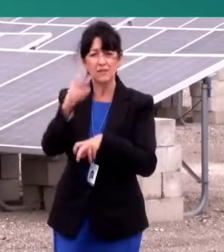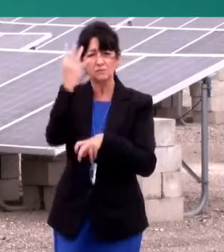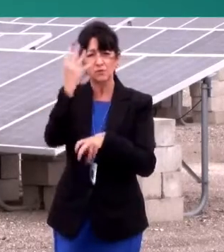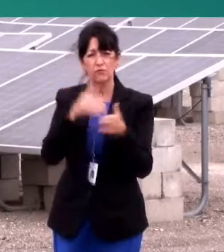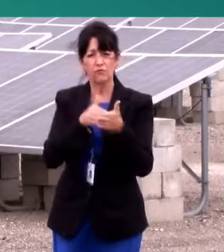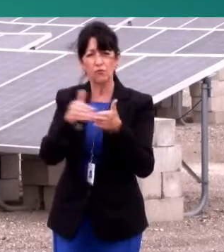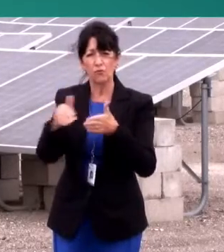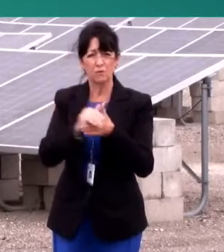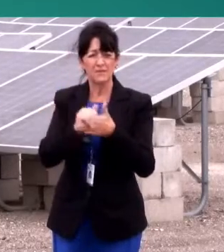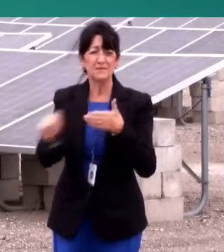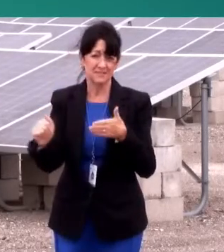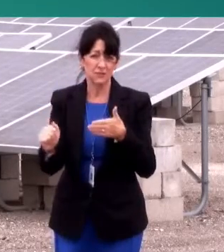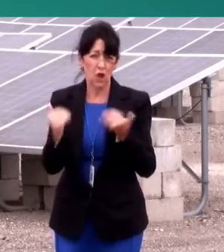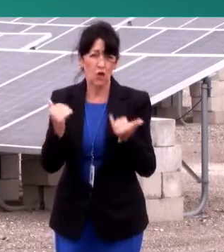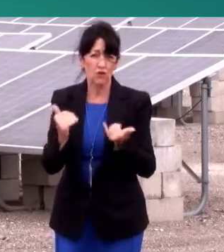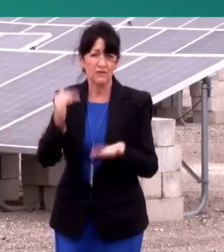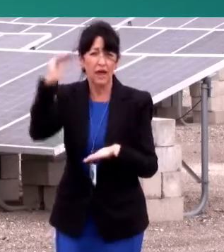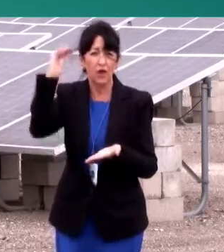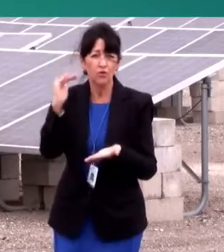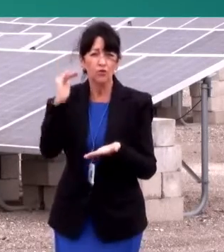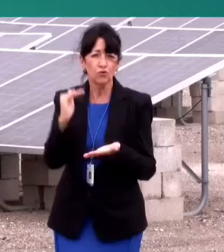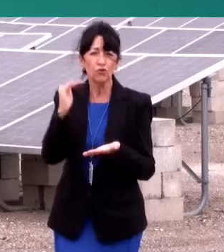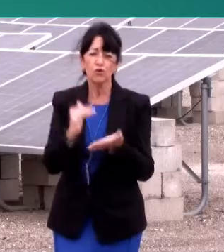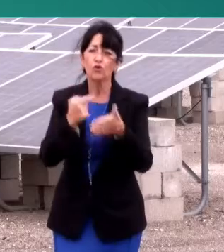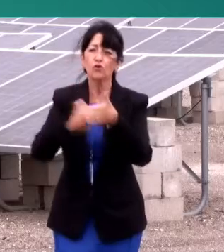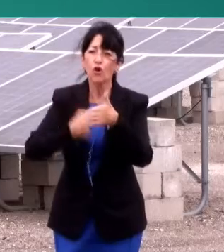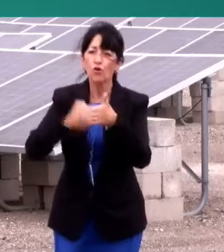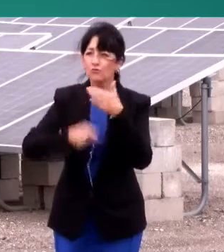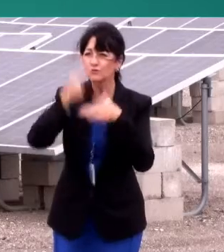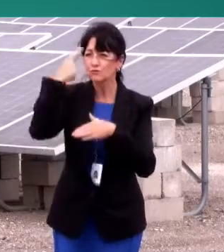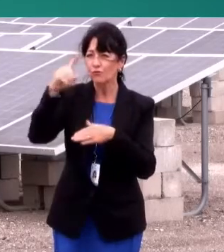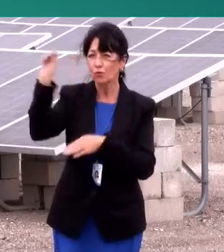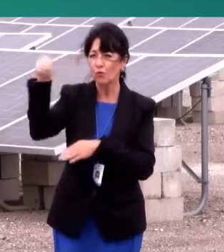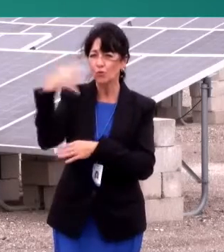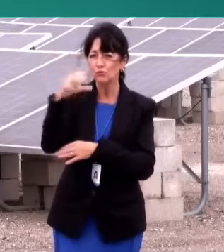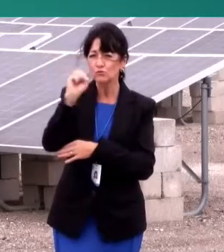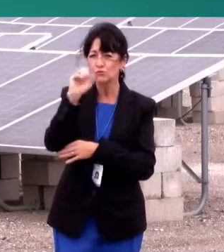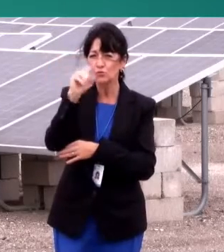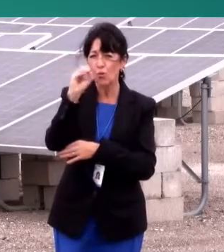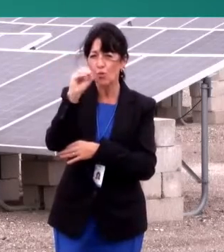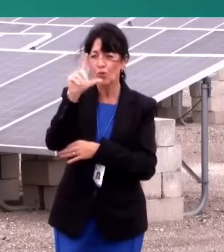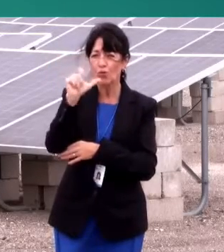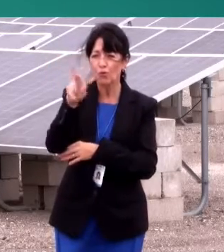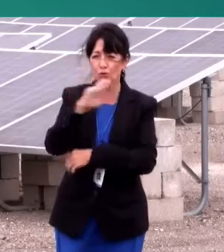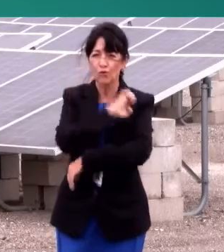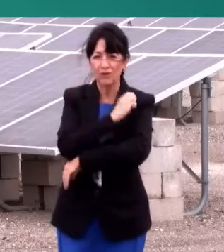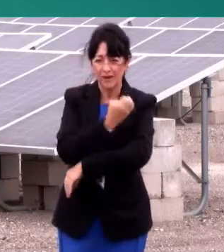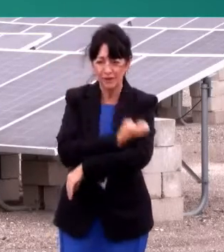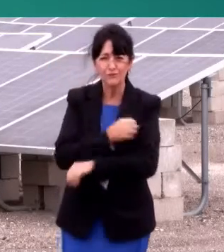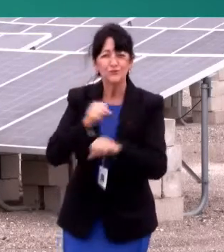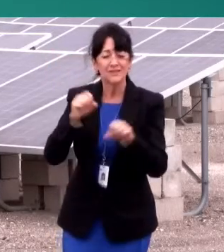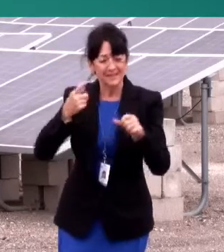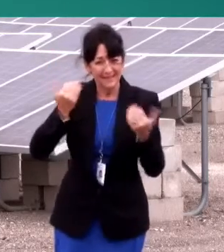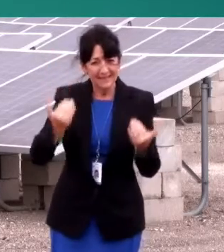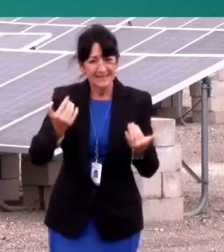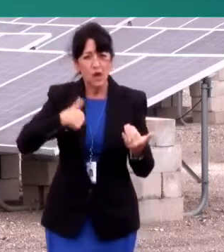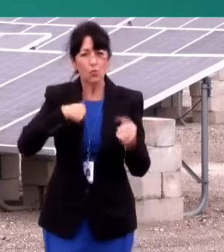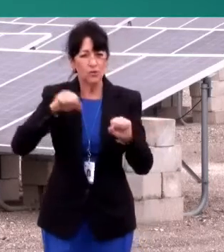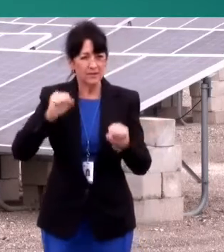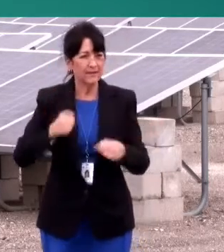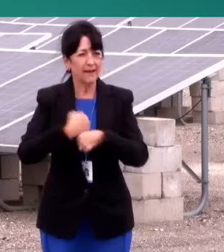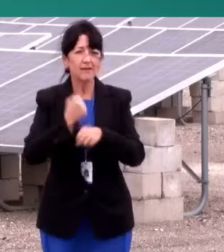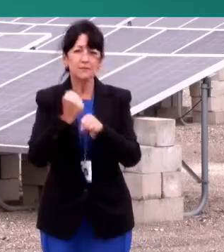is a great testament to how we've been able as a nation, as we've scaled solar production and solar investment, to drop the